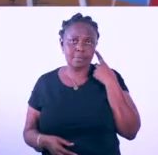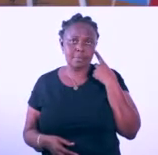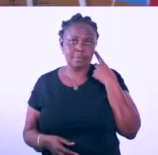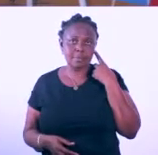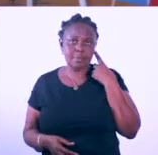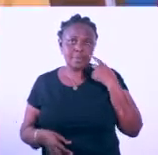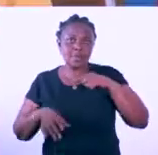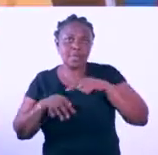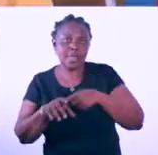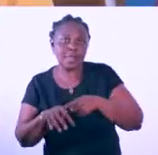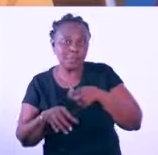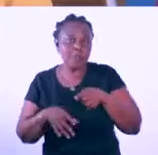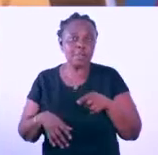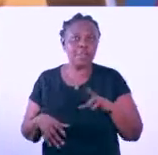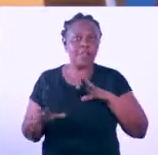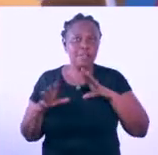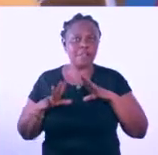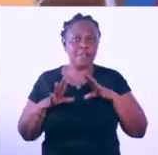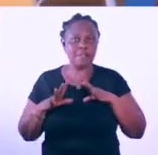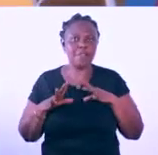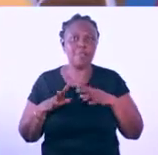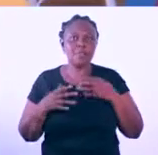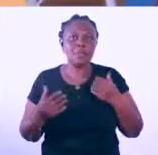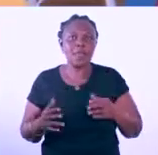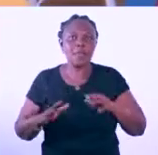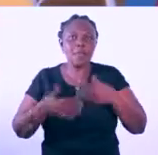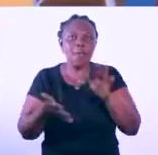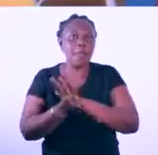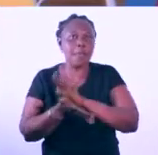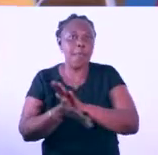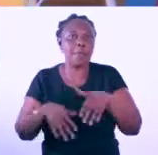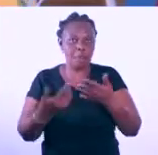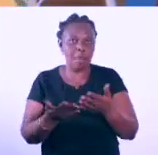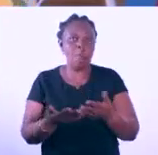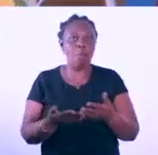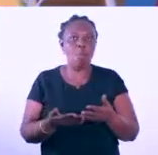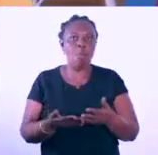You want to start with this? Okay, I am going to give you a sheet of paper.